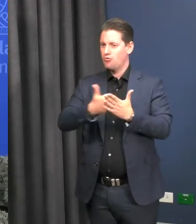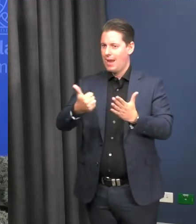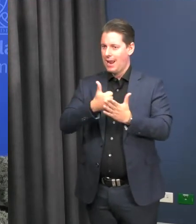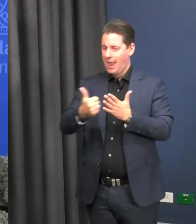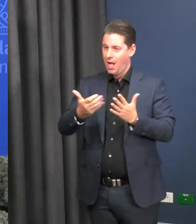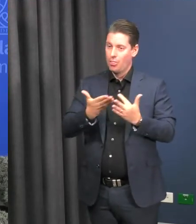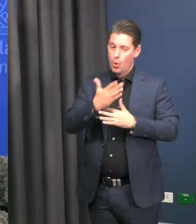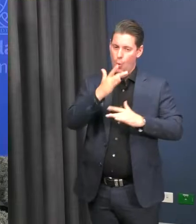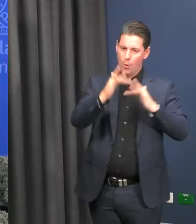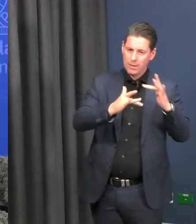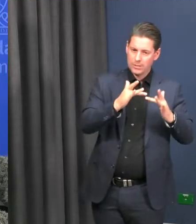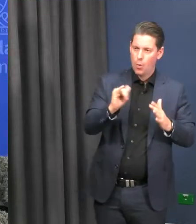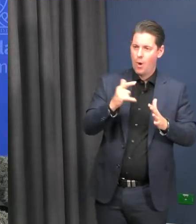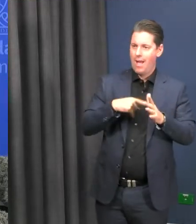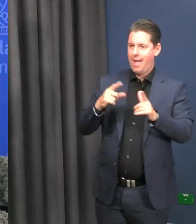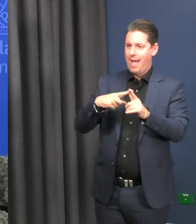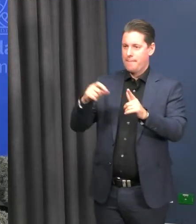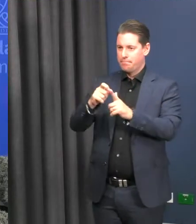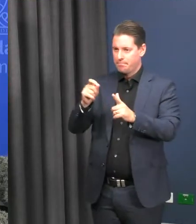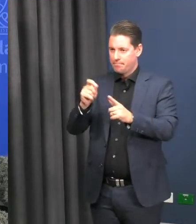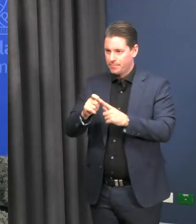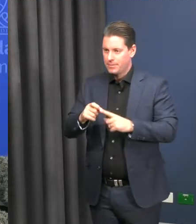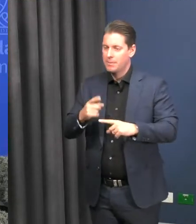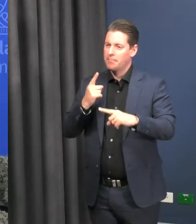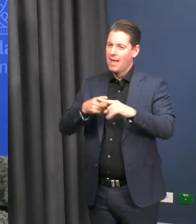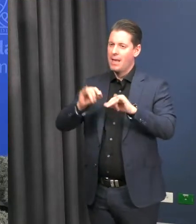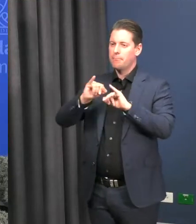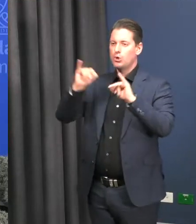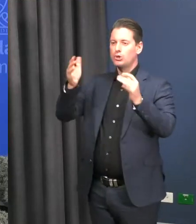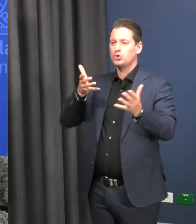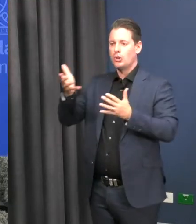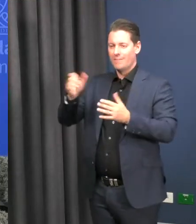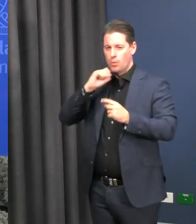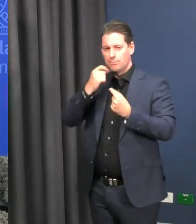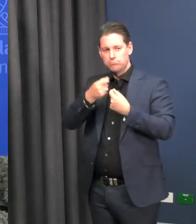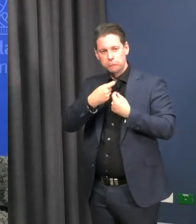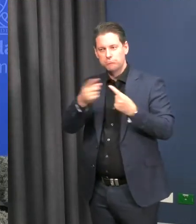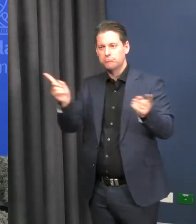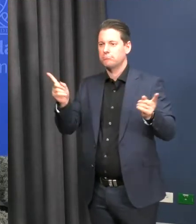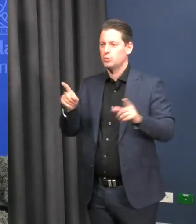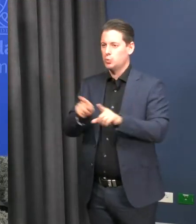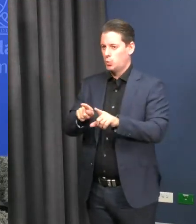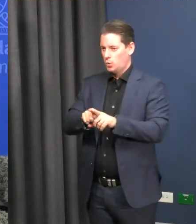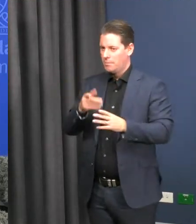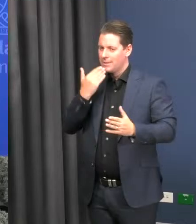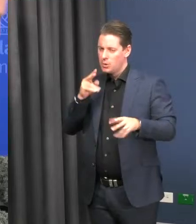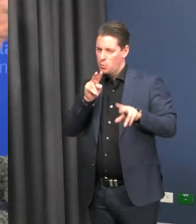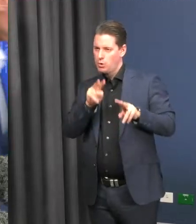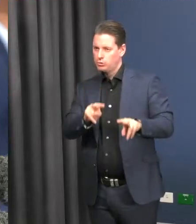app, as well as staying alert for messages from emergency services. Thank you.